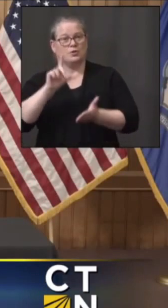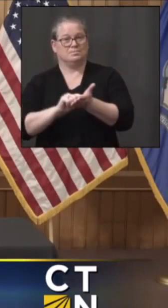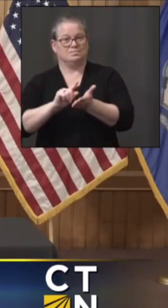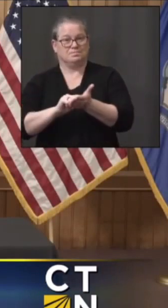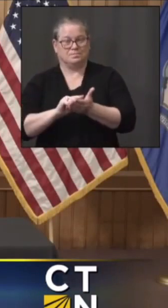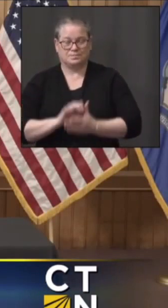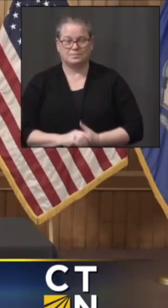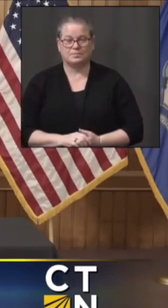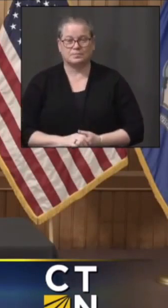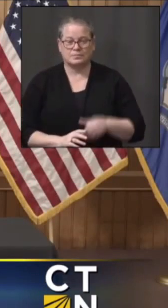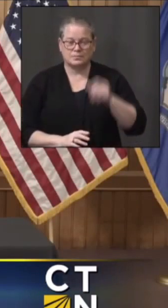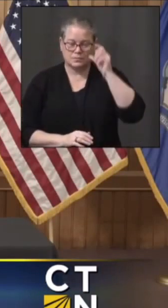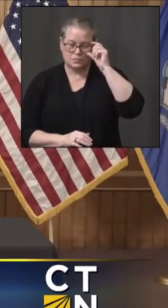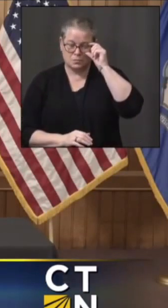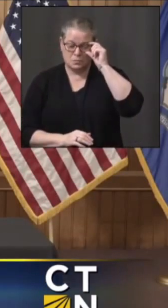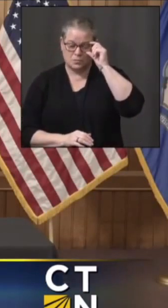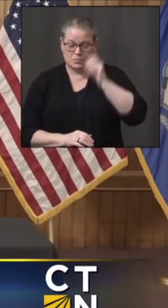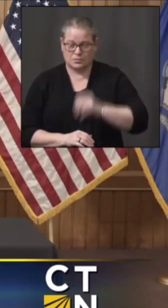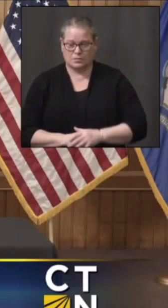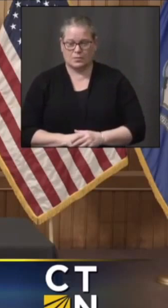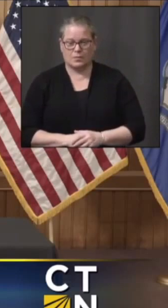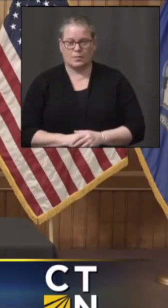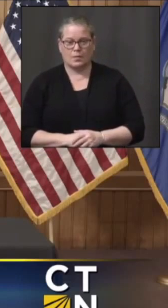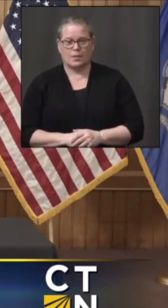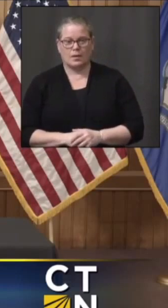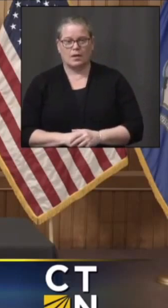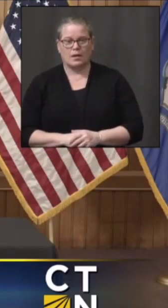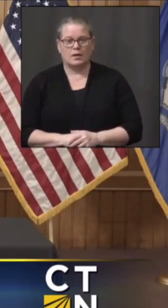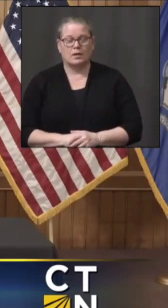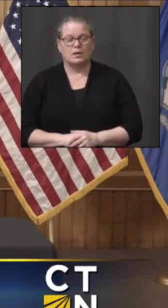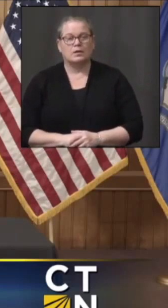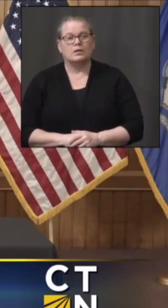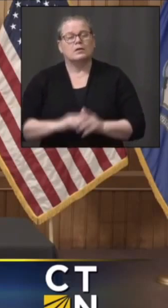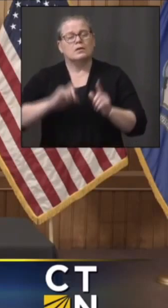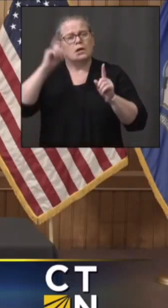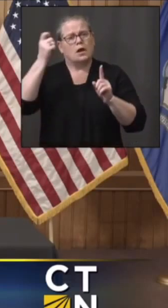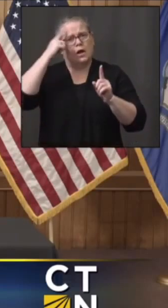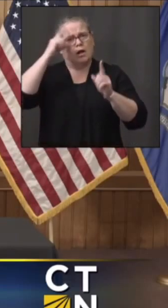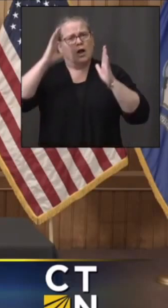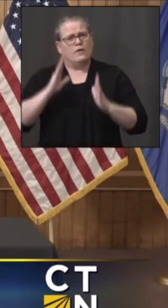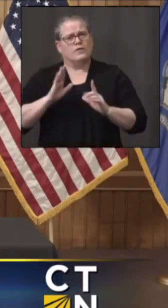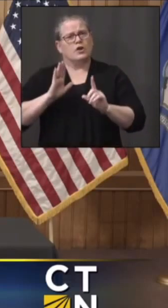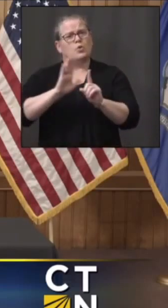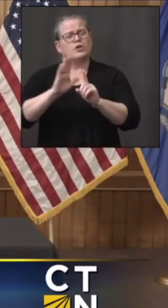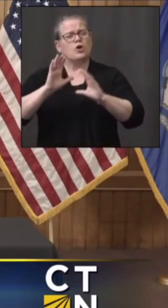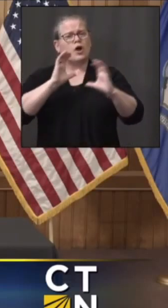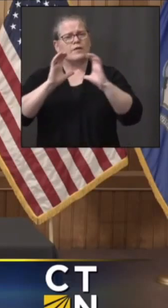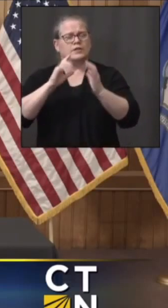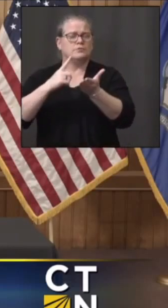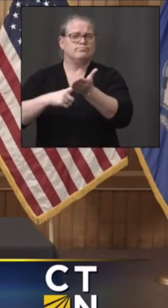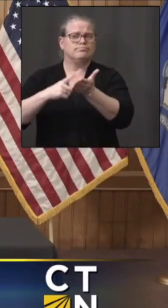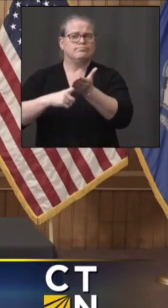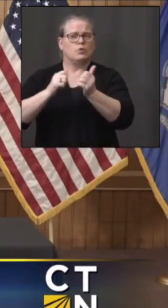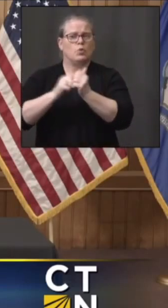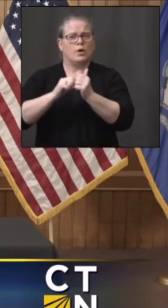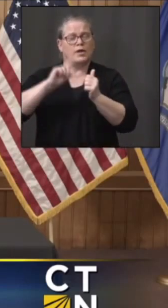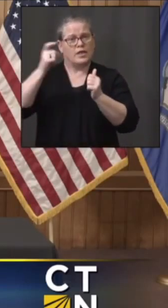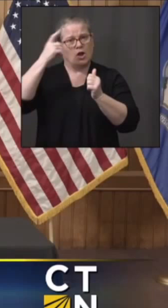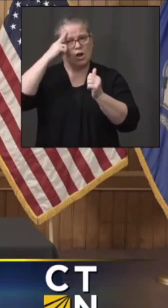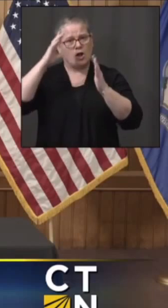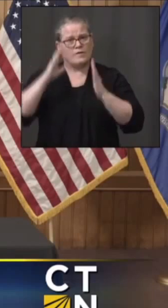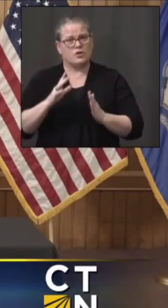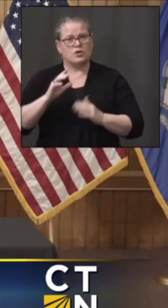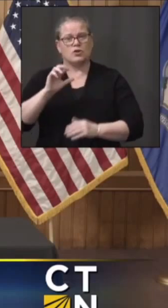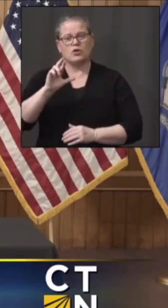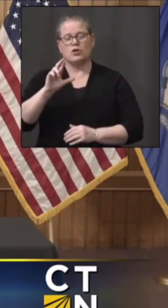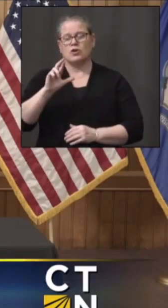Governor, in your conversations with Governor Raimondo, have you got any insight as to what